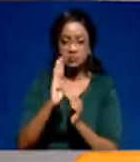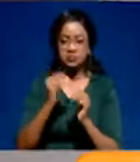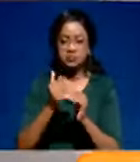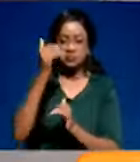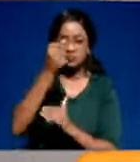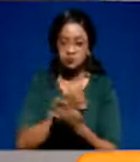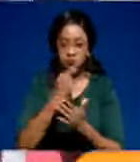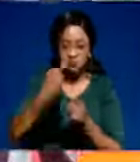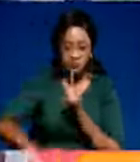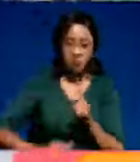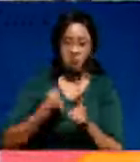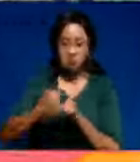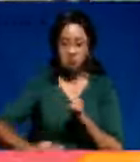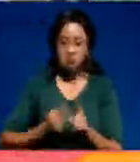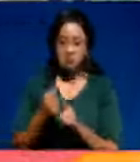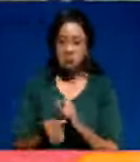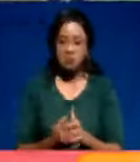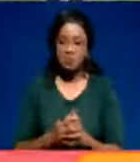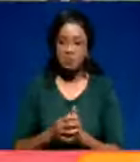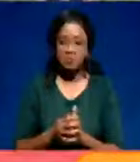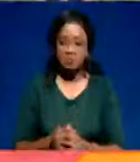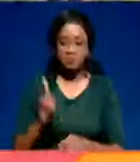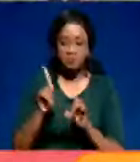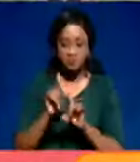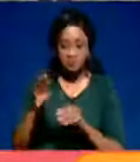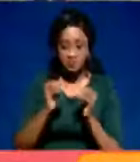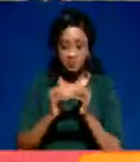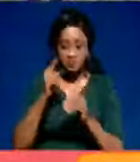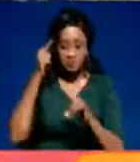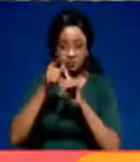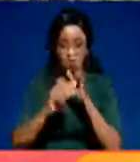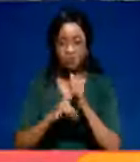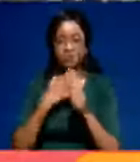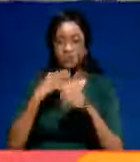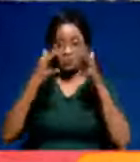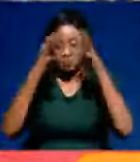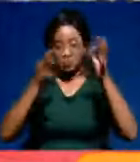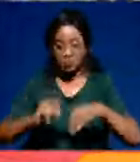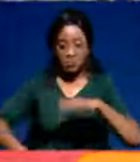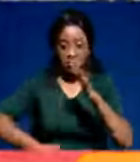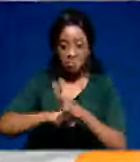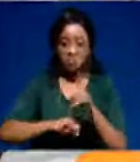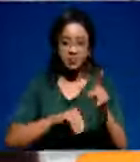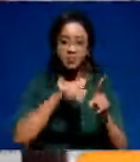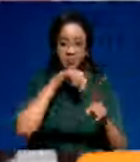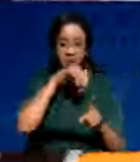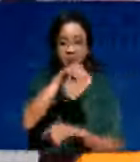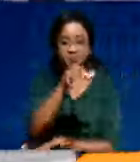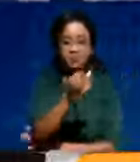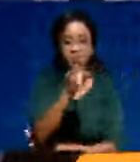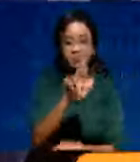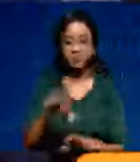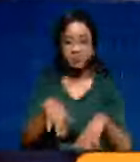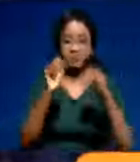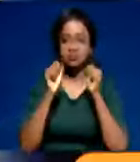shillings every year. The meeting also resolved to back Azimio leader Raila Odinga's bid for AU chairmanship. The cabinet